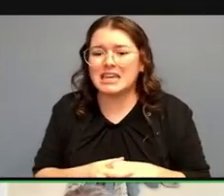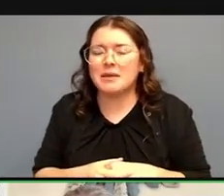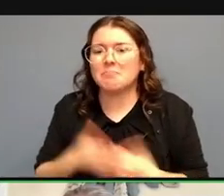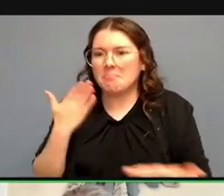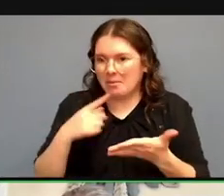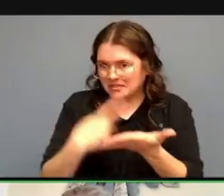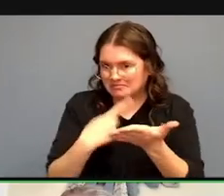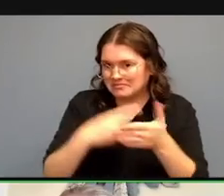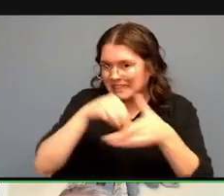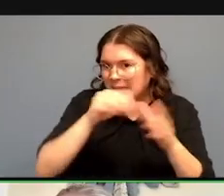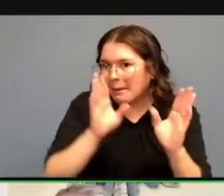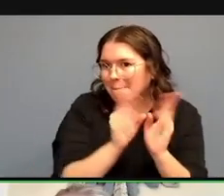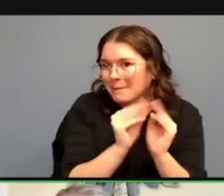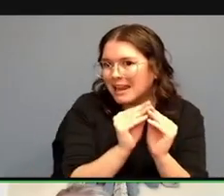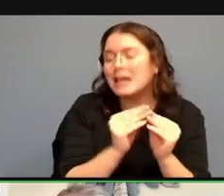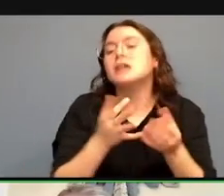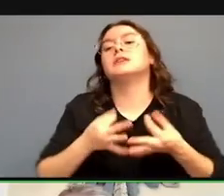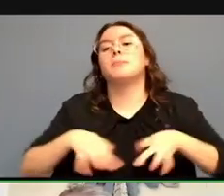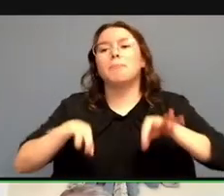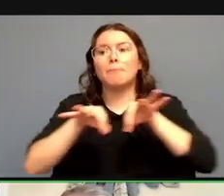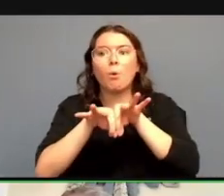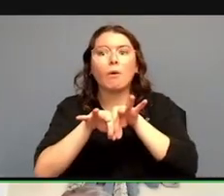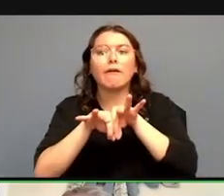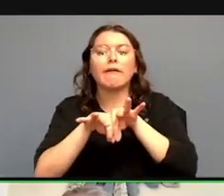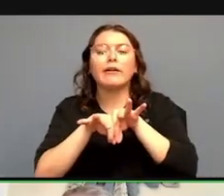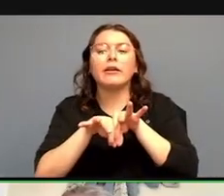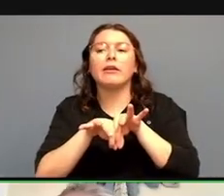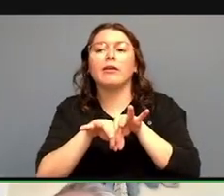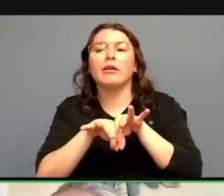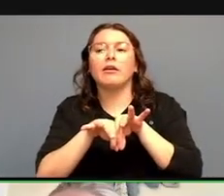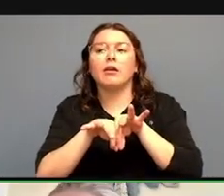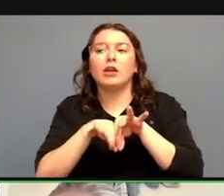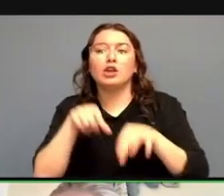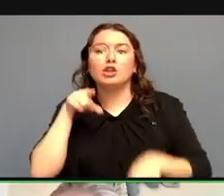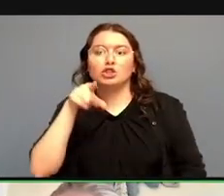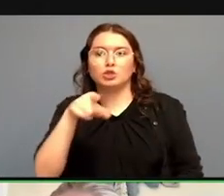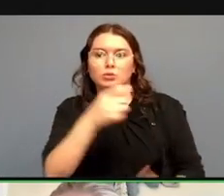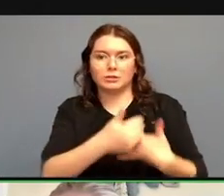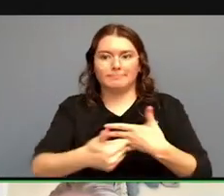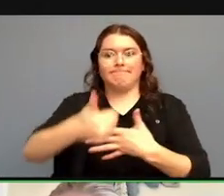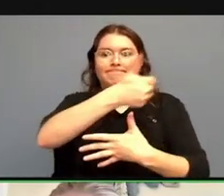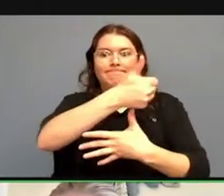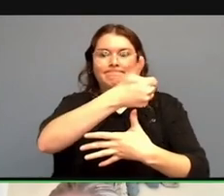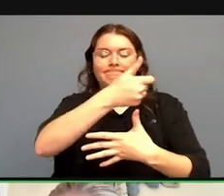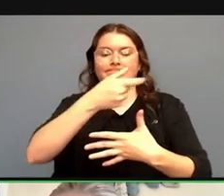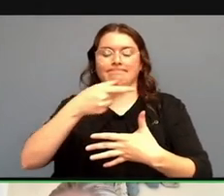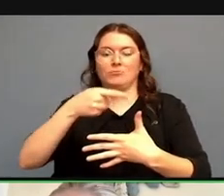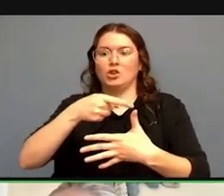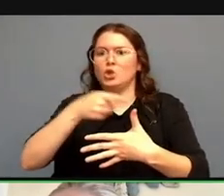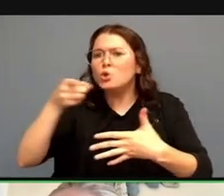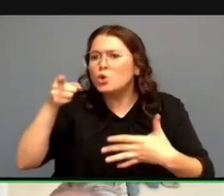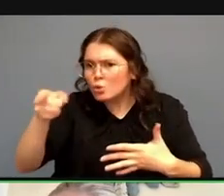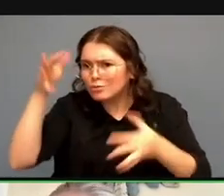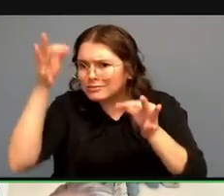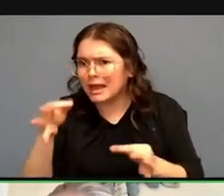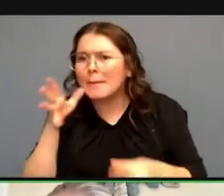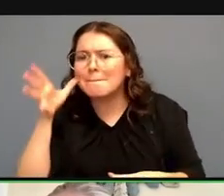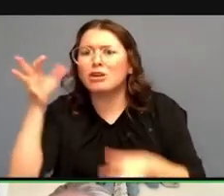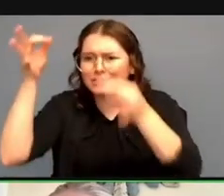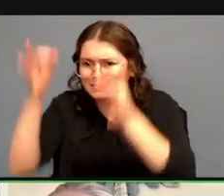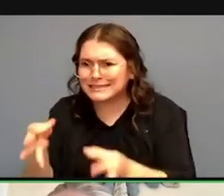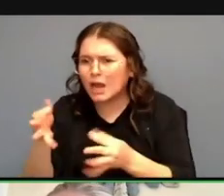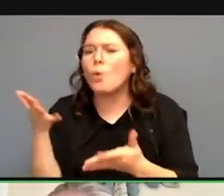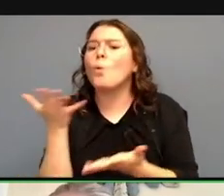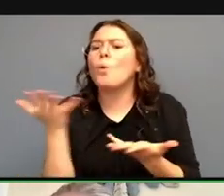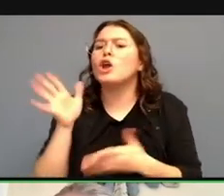in those meetings, it's really important to determine that you are the ultimate decider of what your child's worth